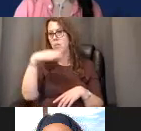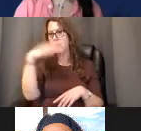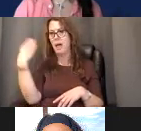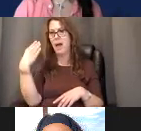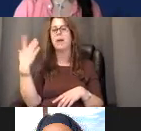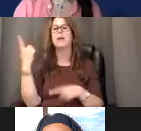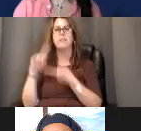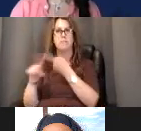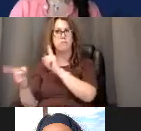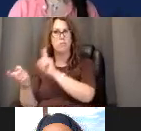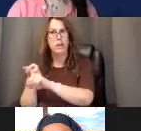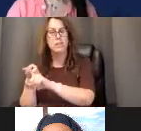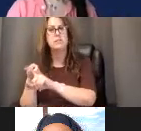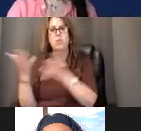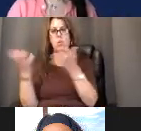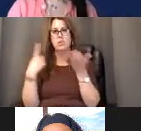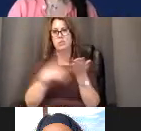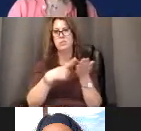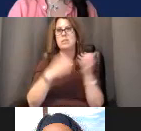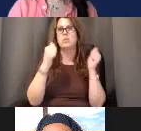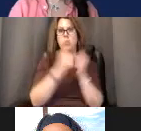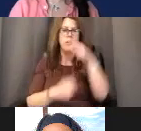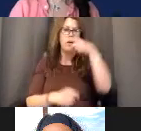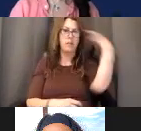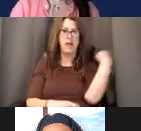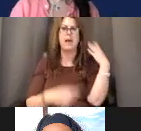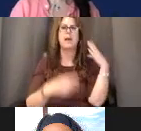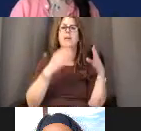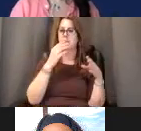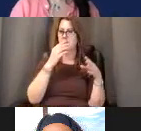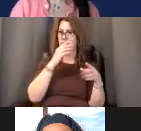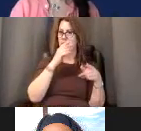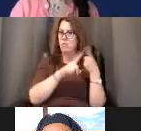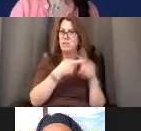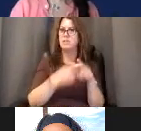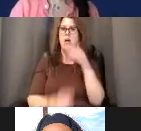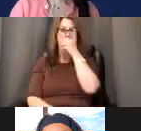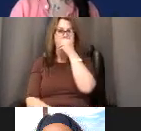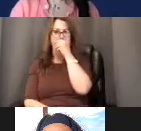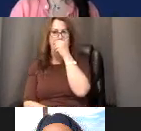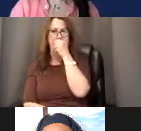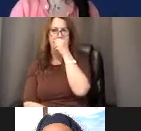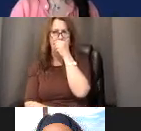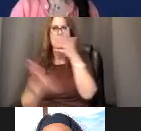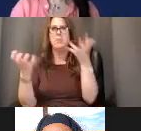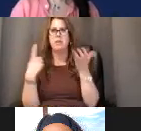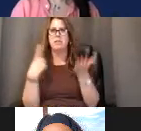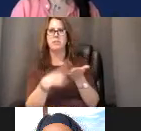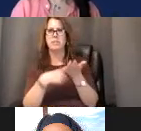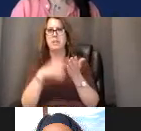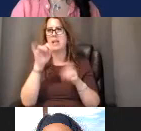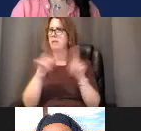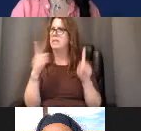experiencing this. And if they reach out to you to talk about it, then that's that's fine.